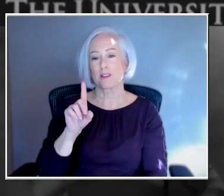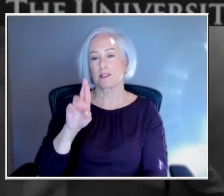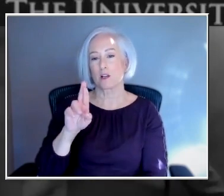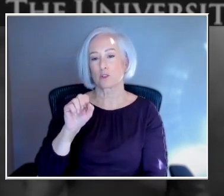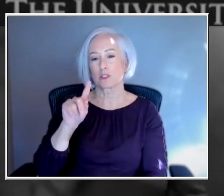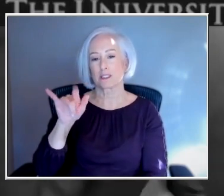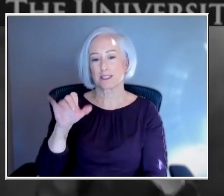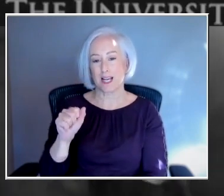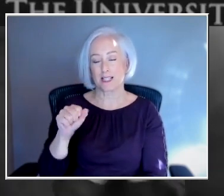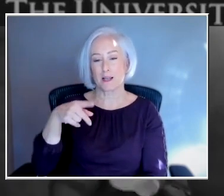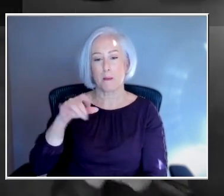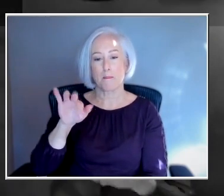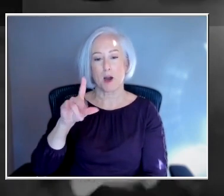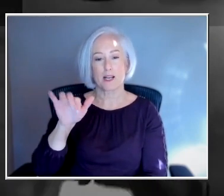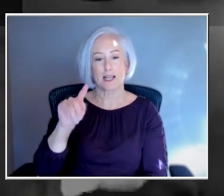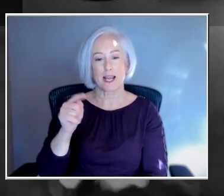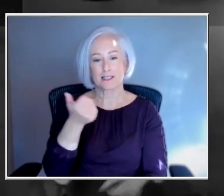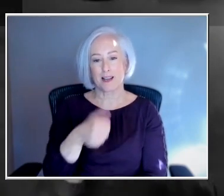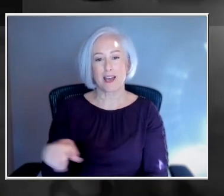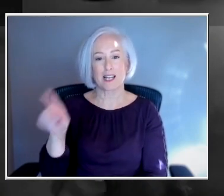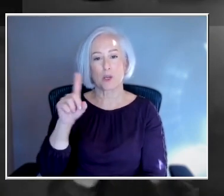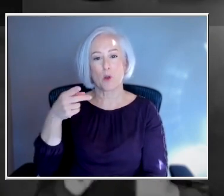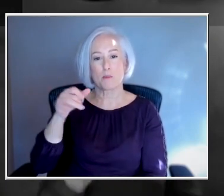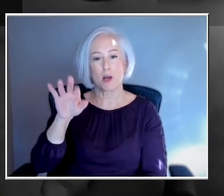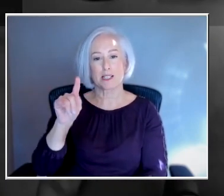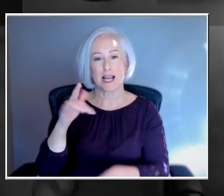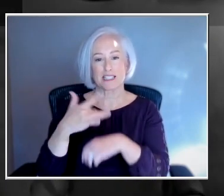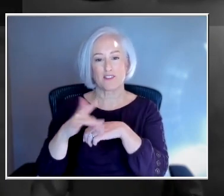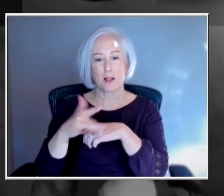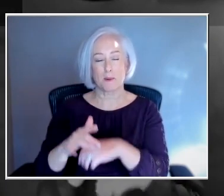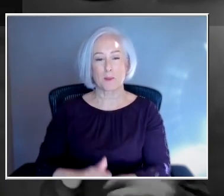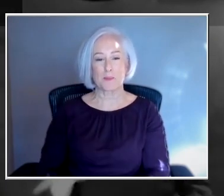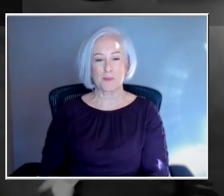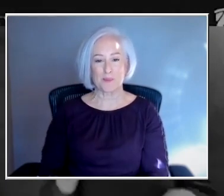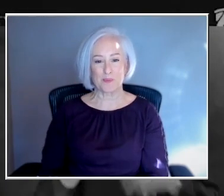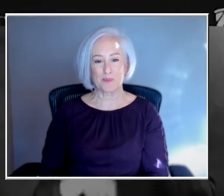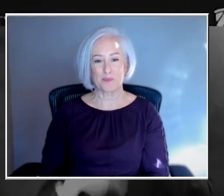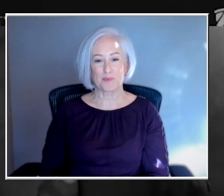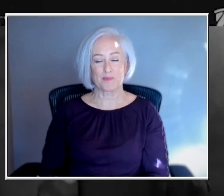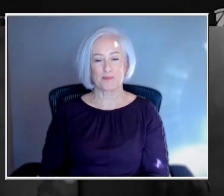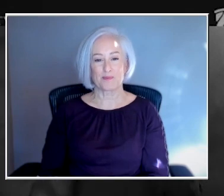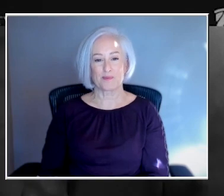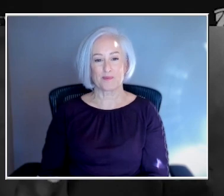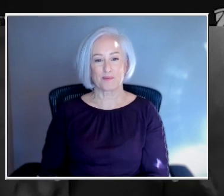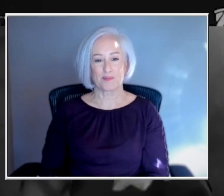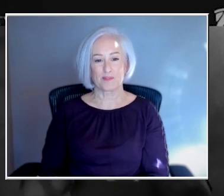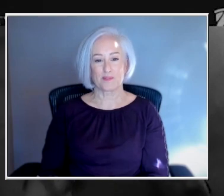Now, everywhere podcasts are available.